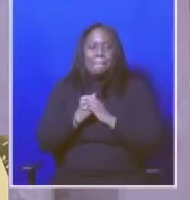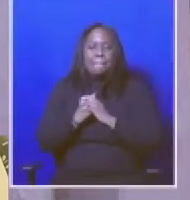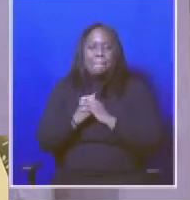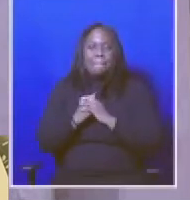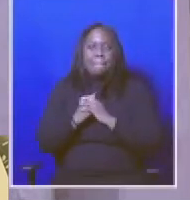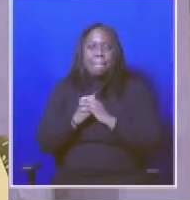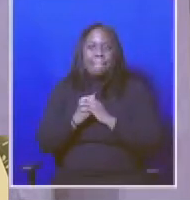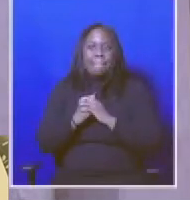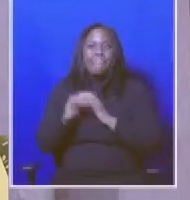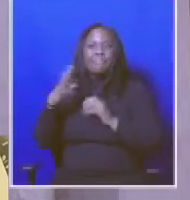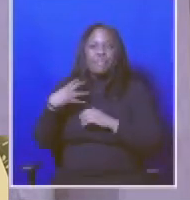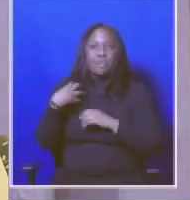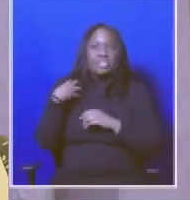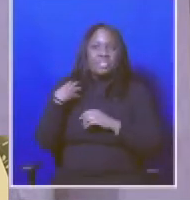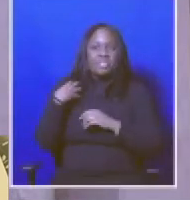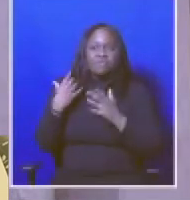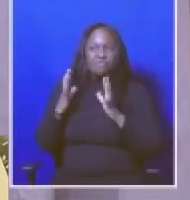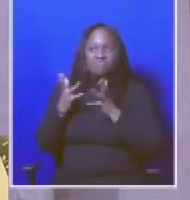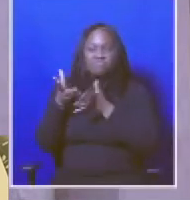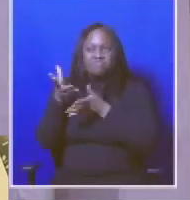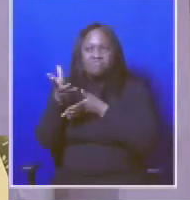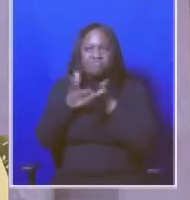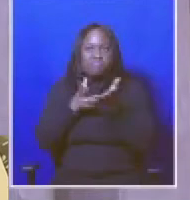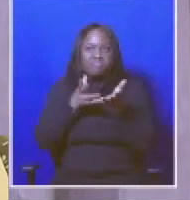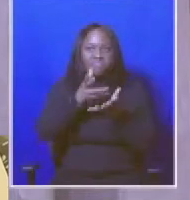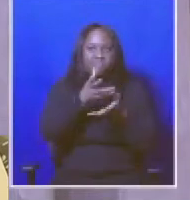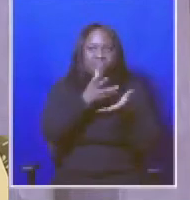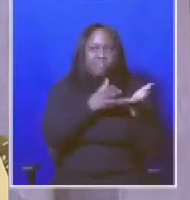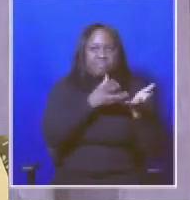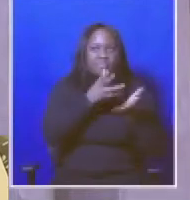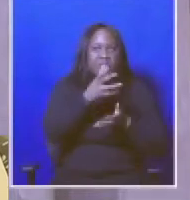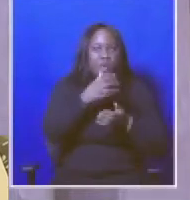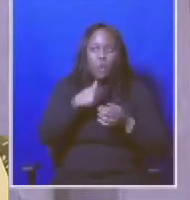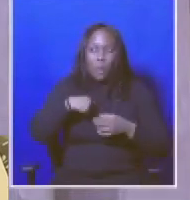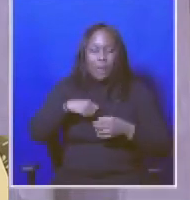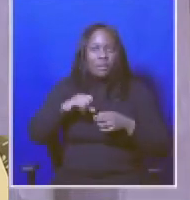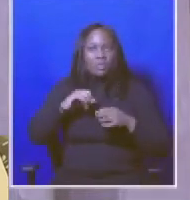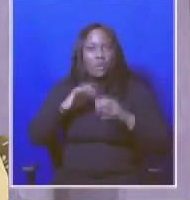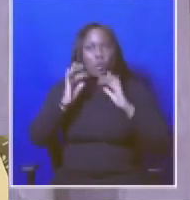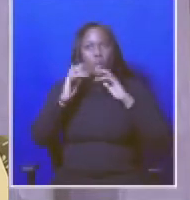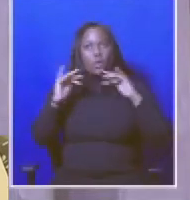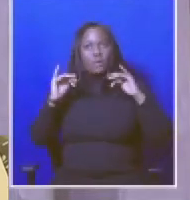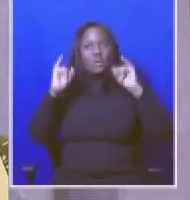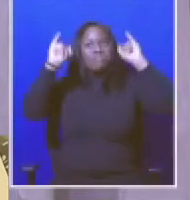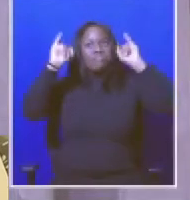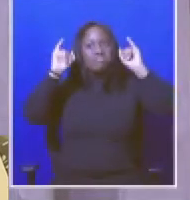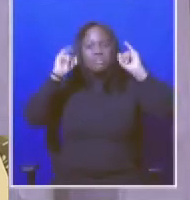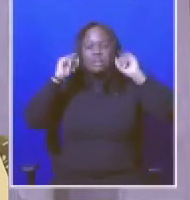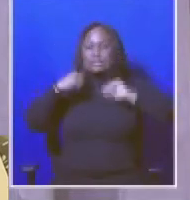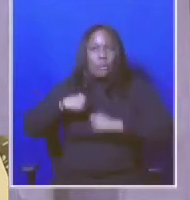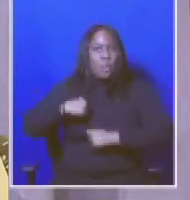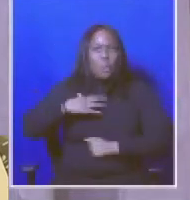with our ministers to ensure that we don't get to a water crisis.